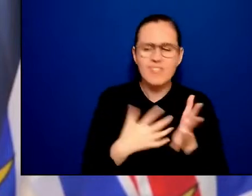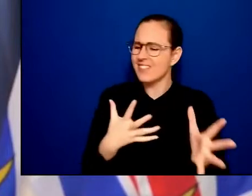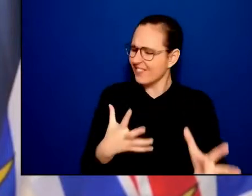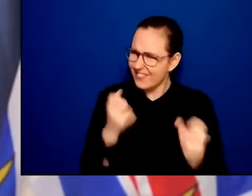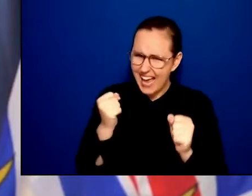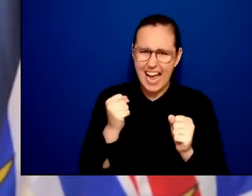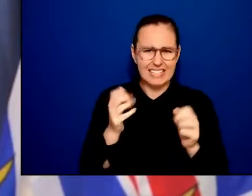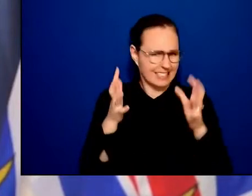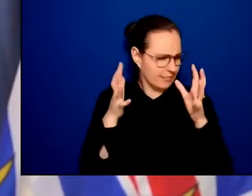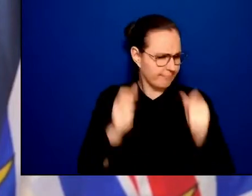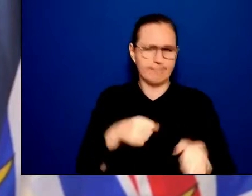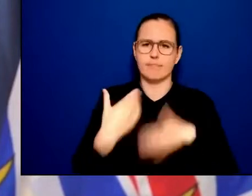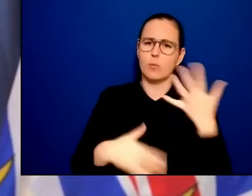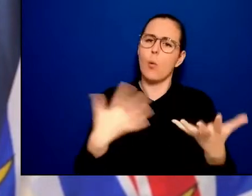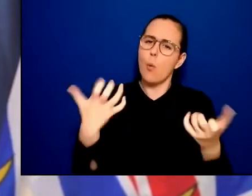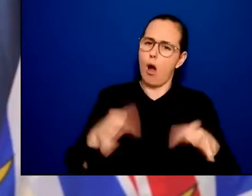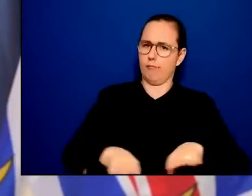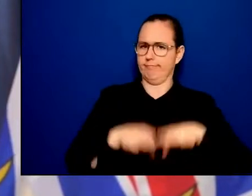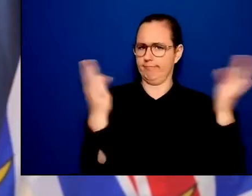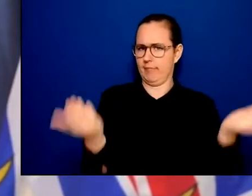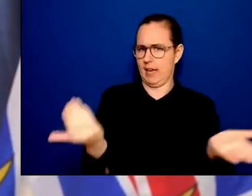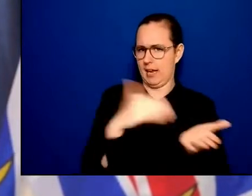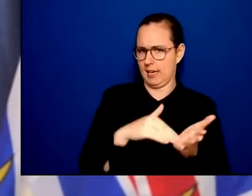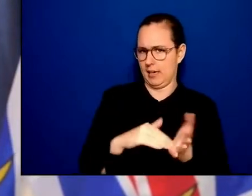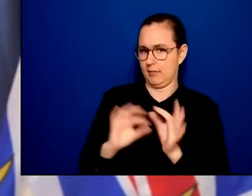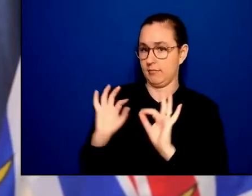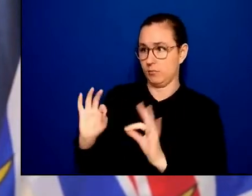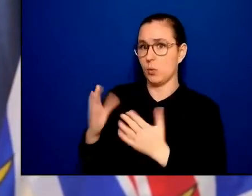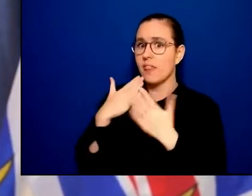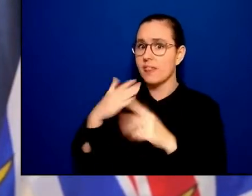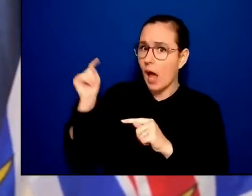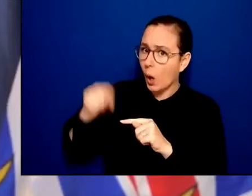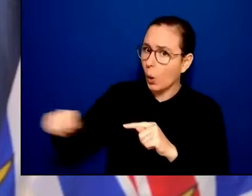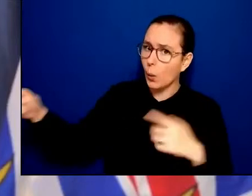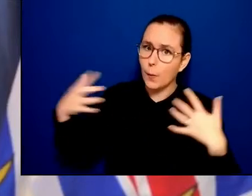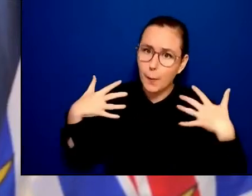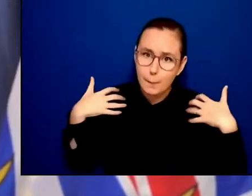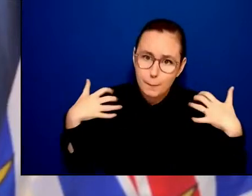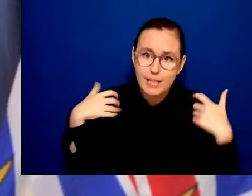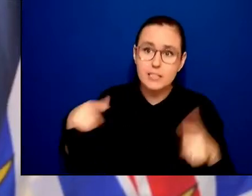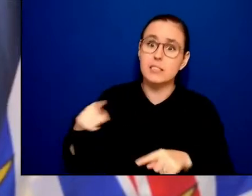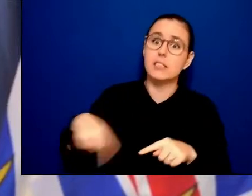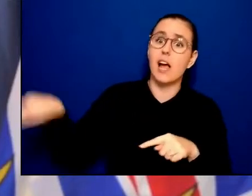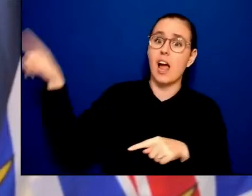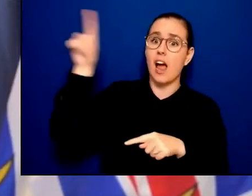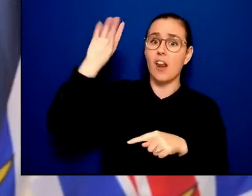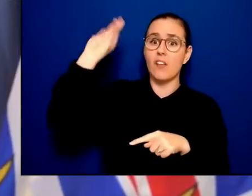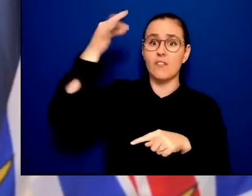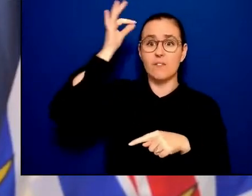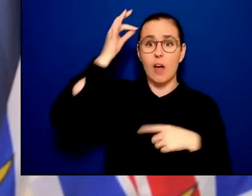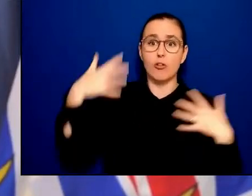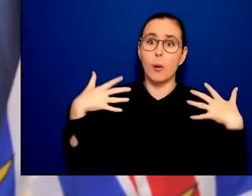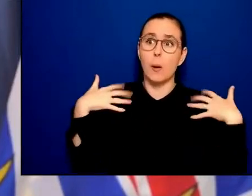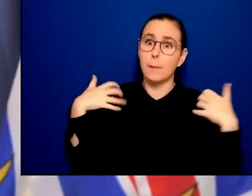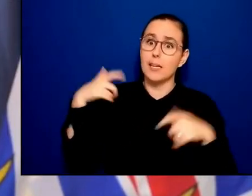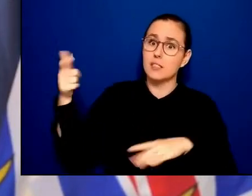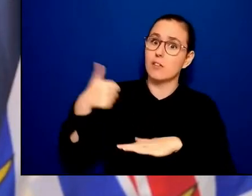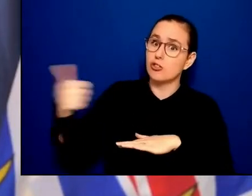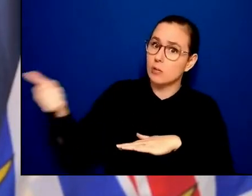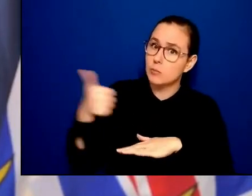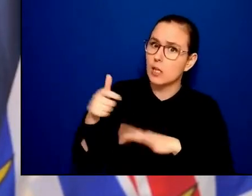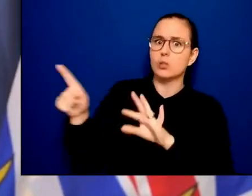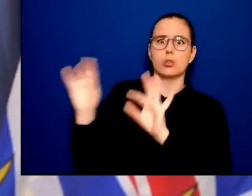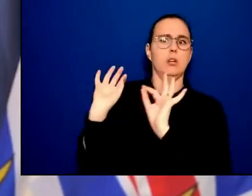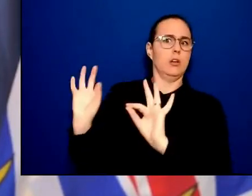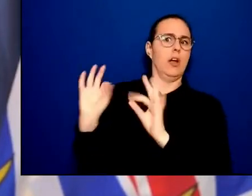my counterpart, Minister Al Gabra, the Federal Minister of Transportation, for his offer of support from the federal government for all of the needs that